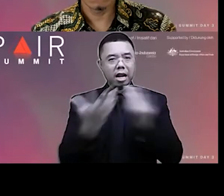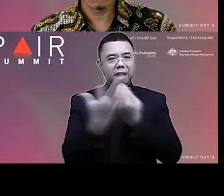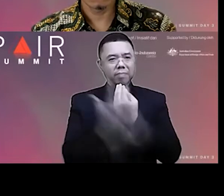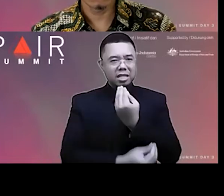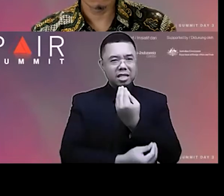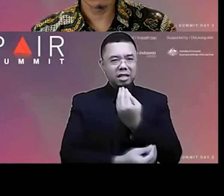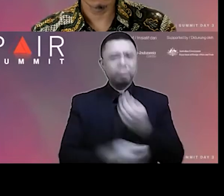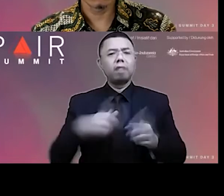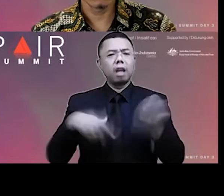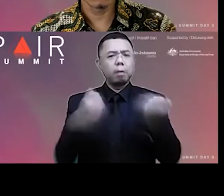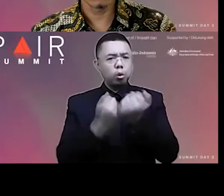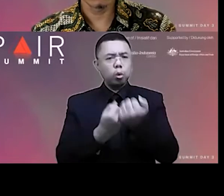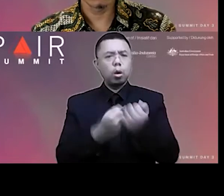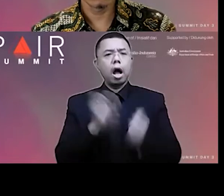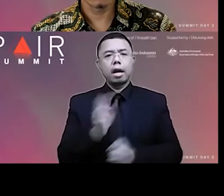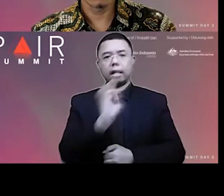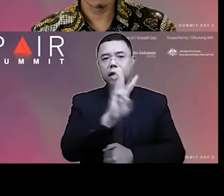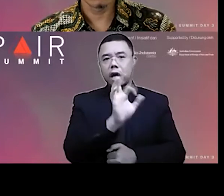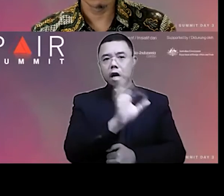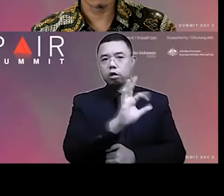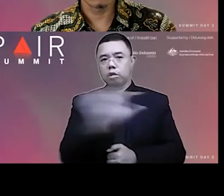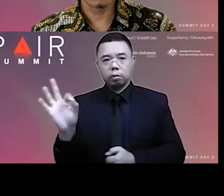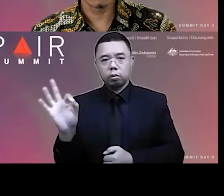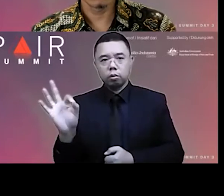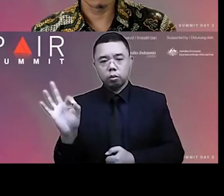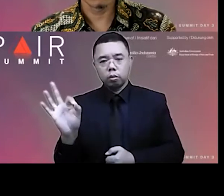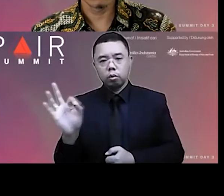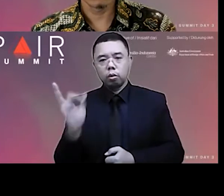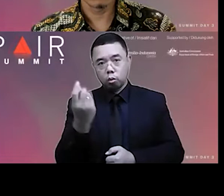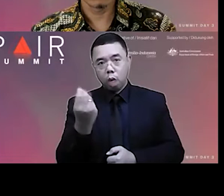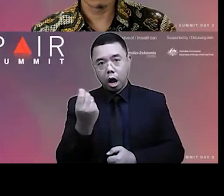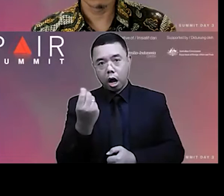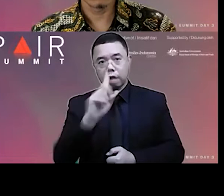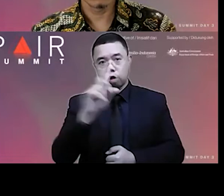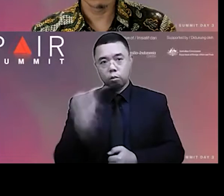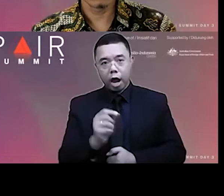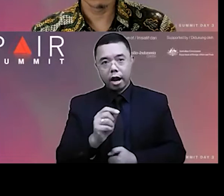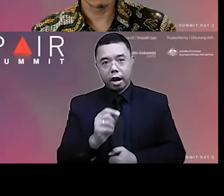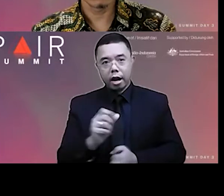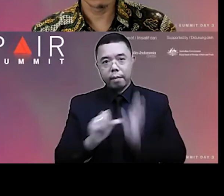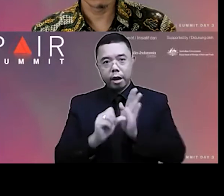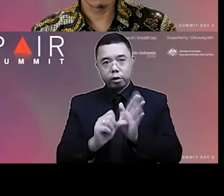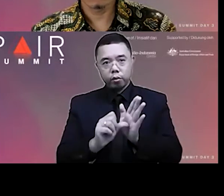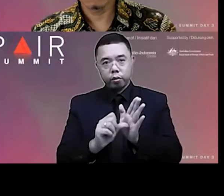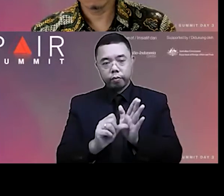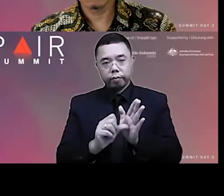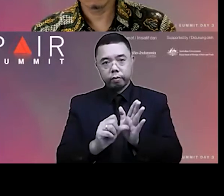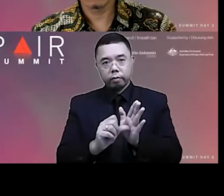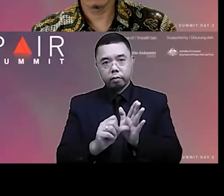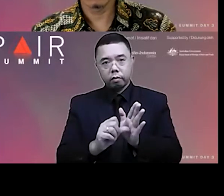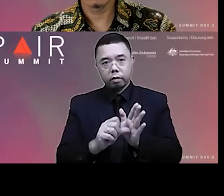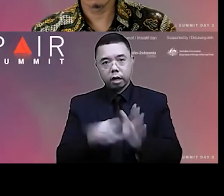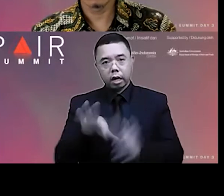300,000 rupiah per month for about 6 months. So it's about 1.8